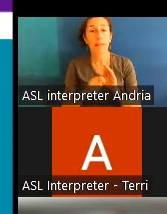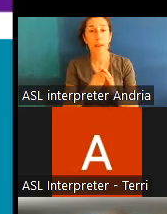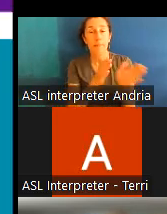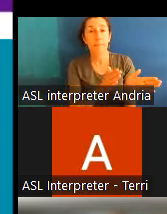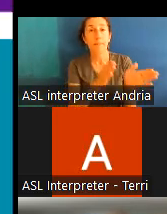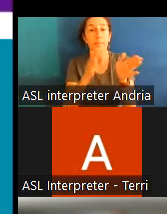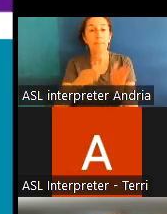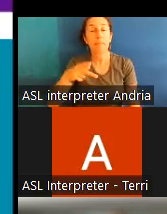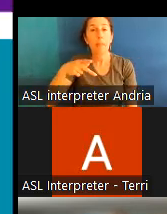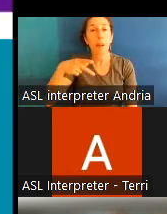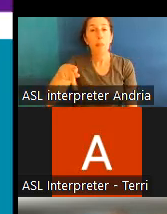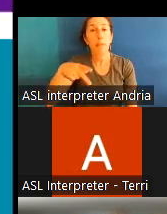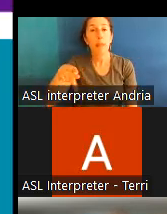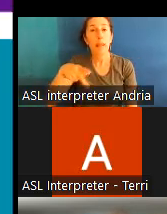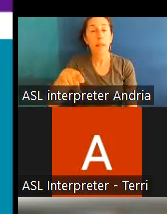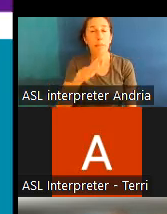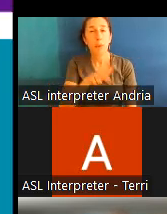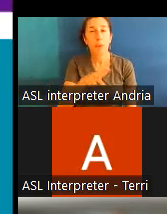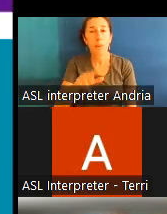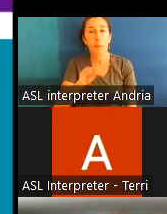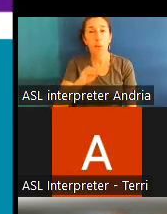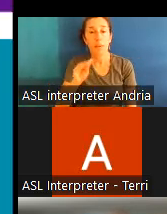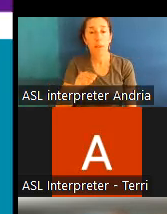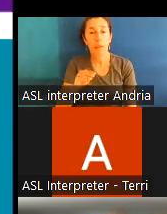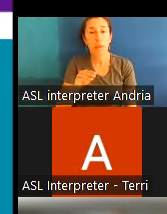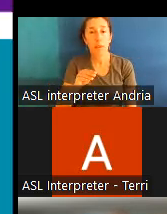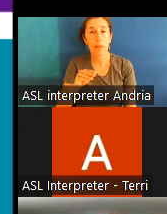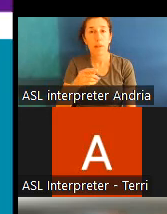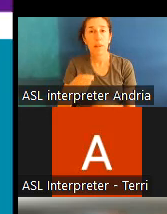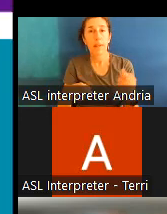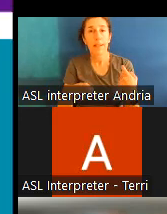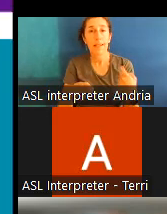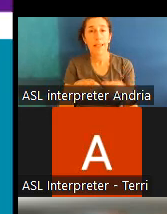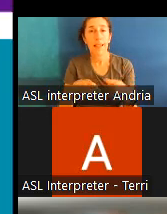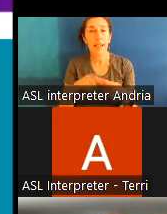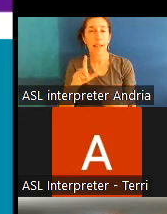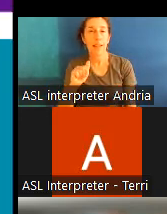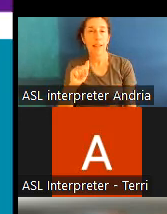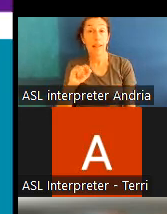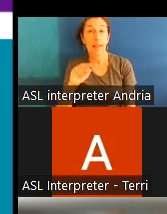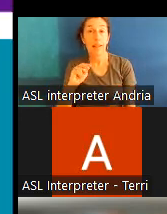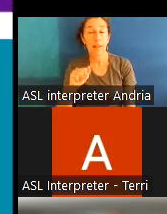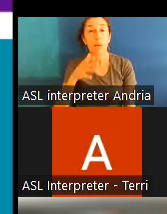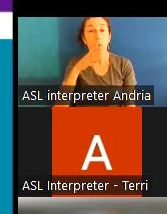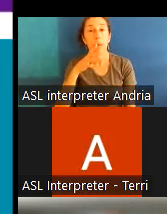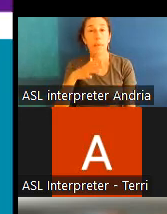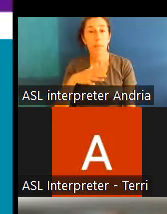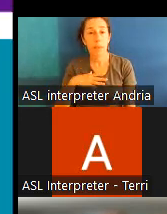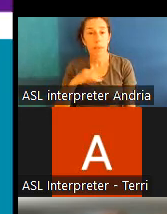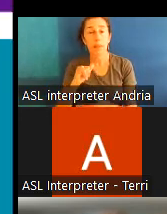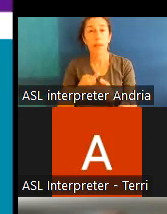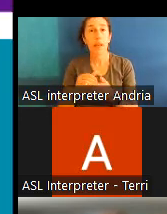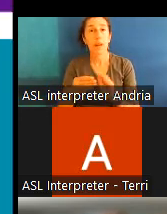33%, significantly higher than when you think about the number I gave you earlier, which is 1 in